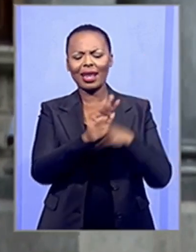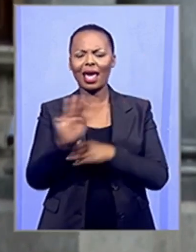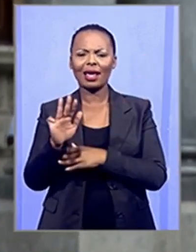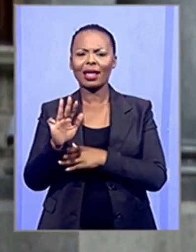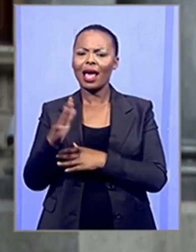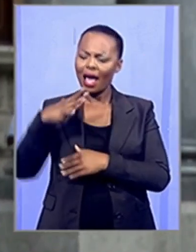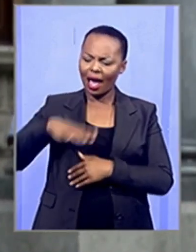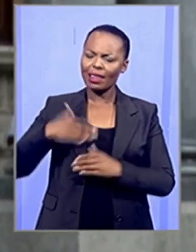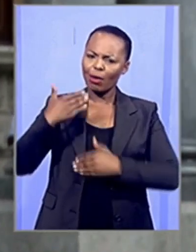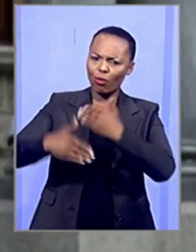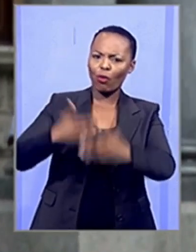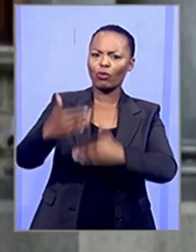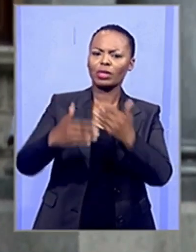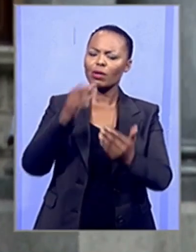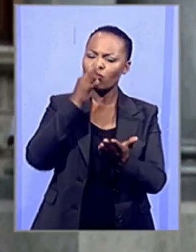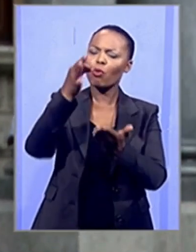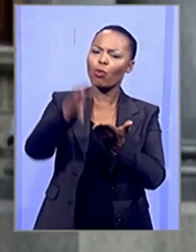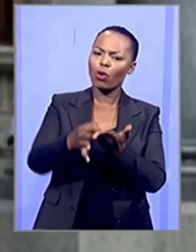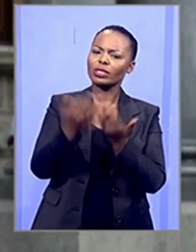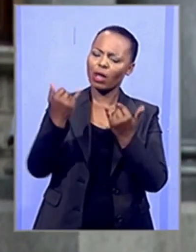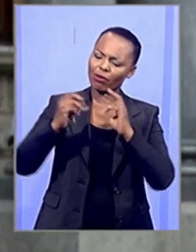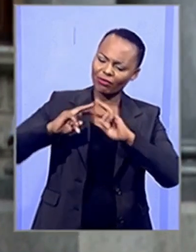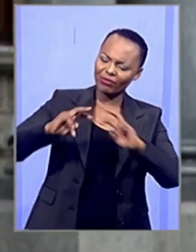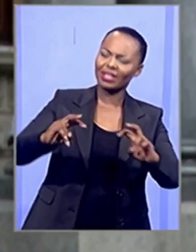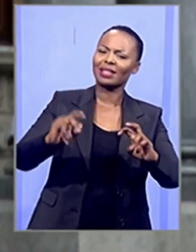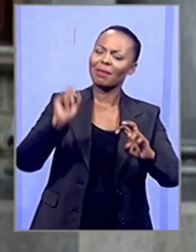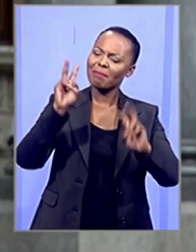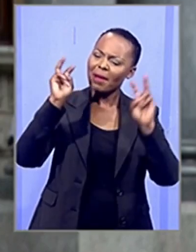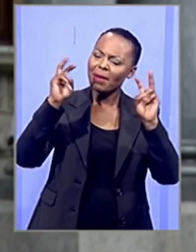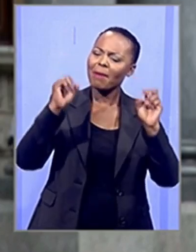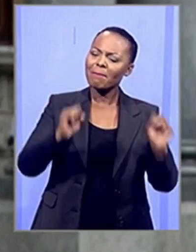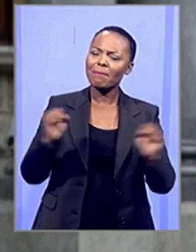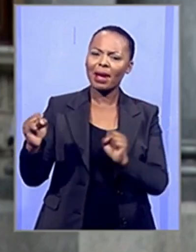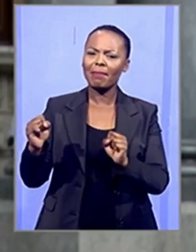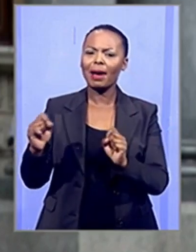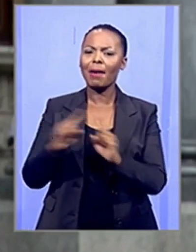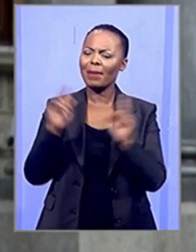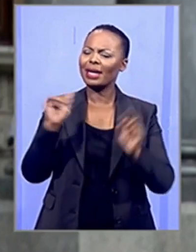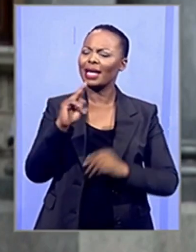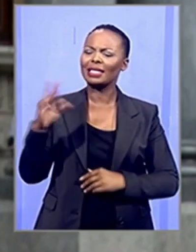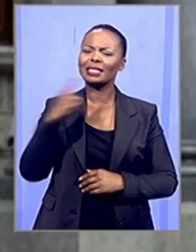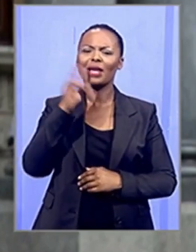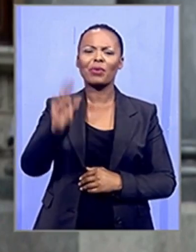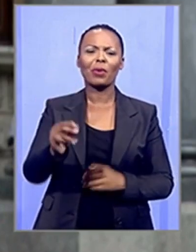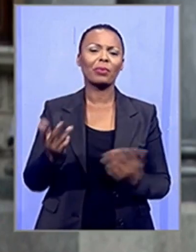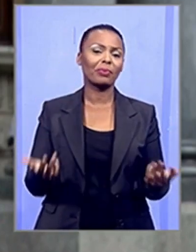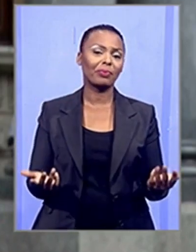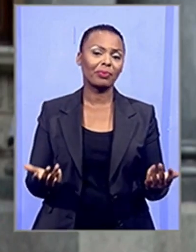process in which we were proposing to investigate the very same matters. The ANC again says no.